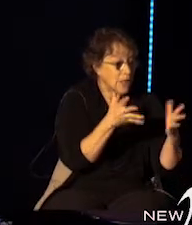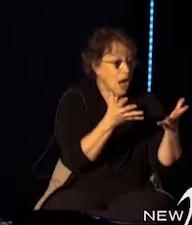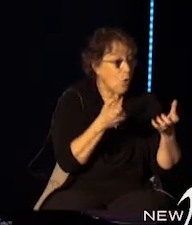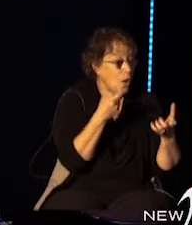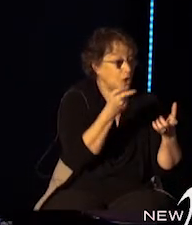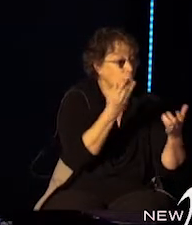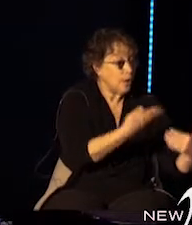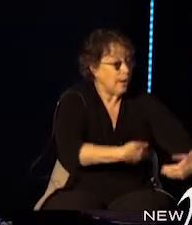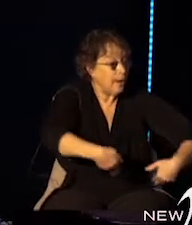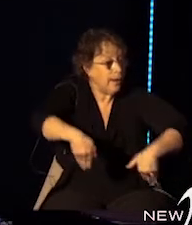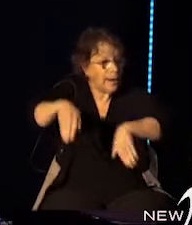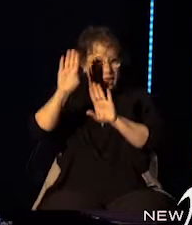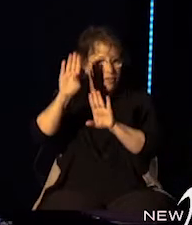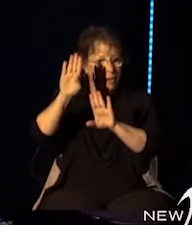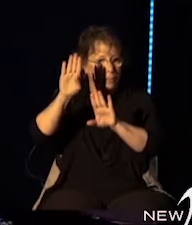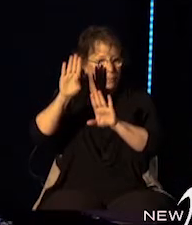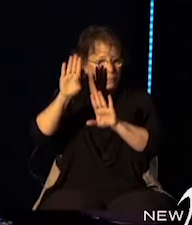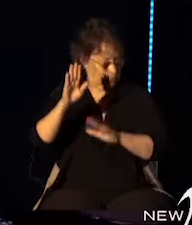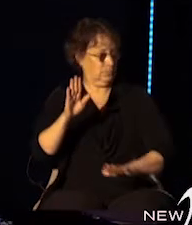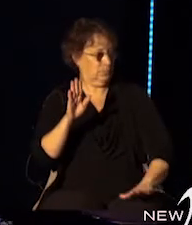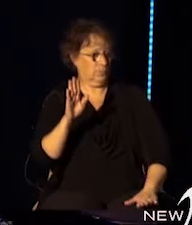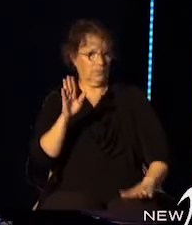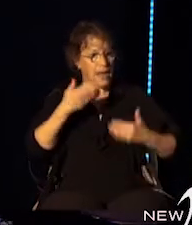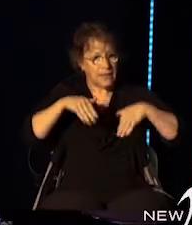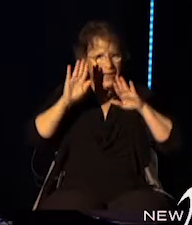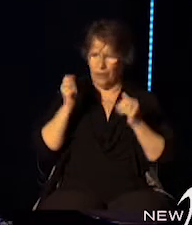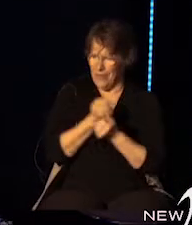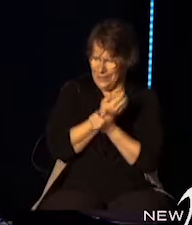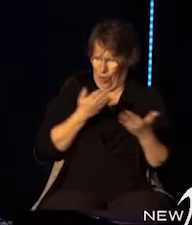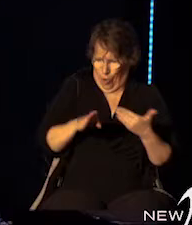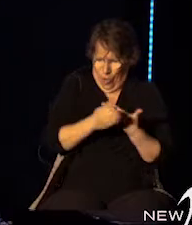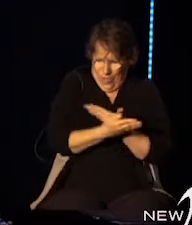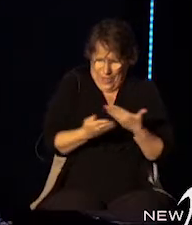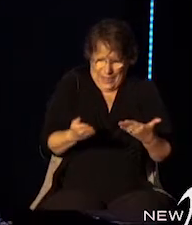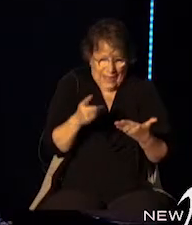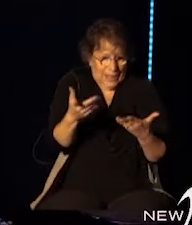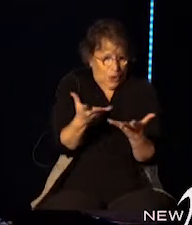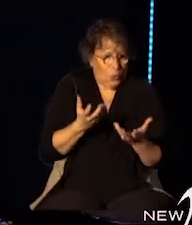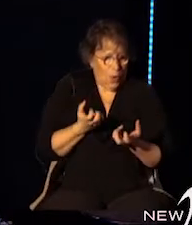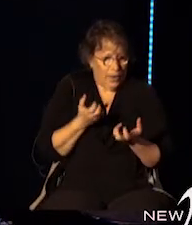I want you to sacrifice the very things that you were hoping for."